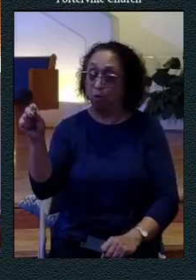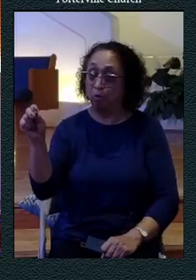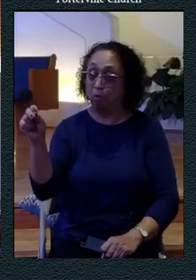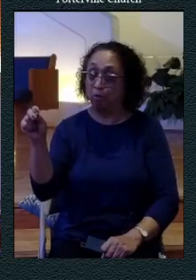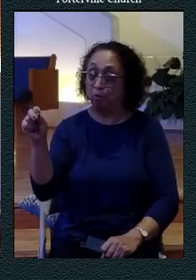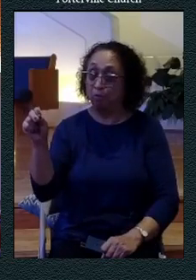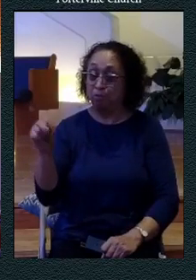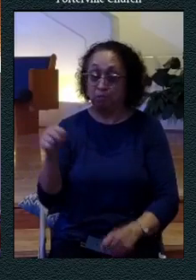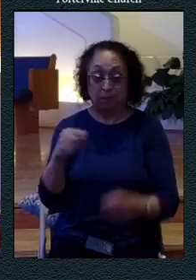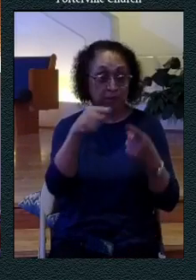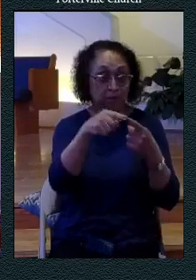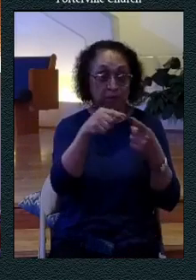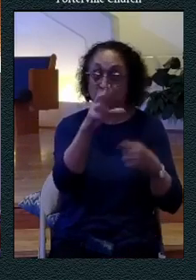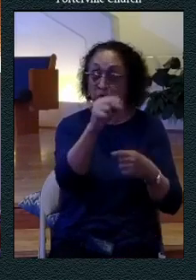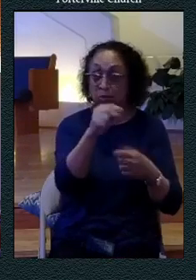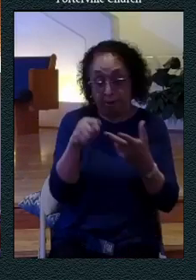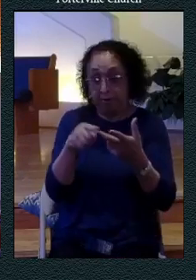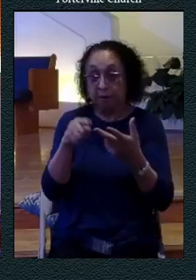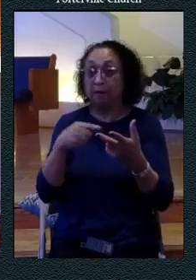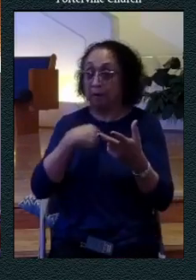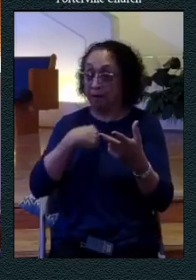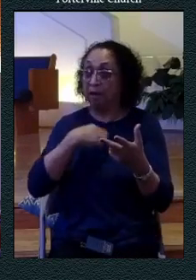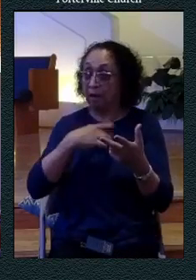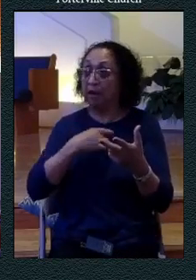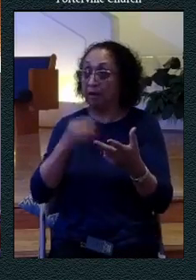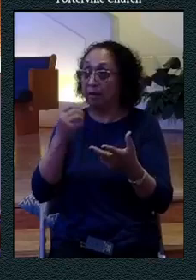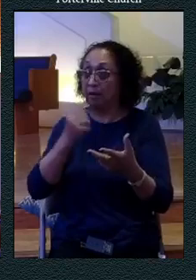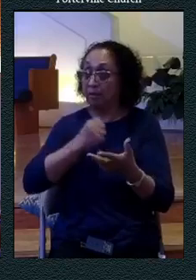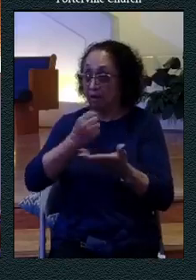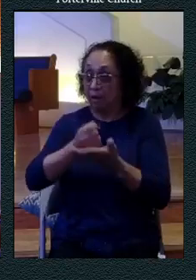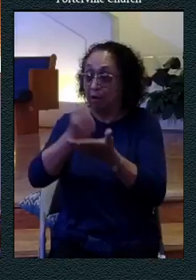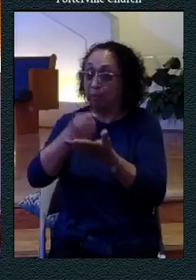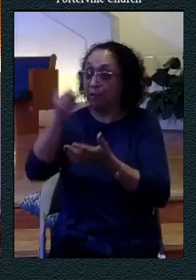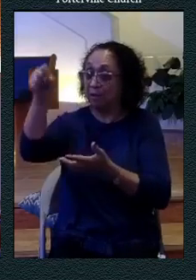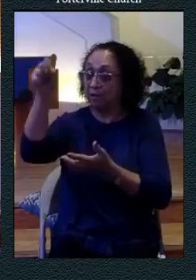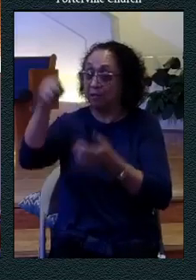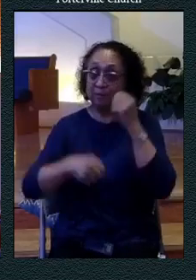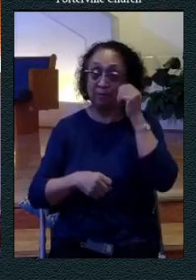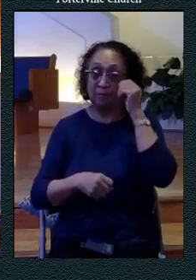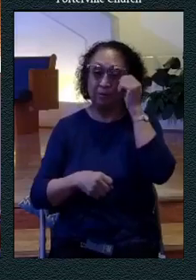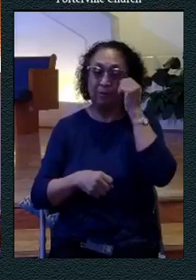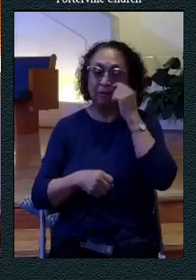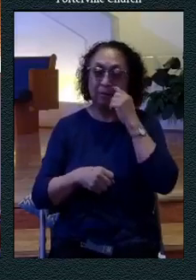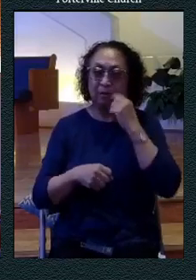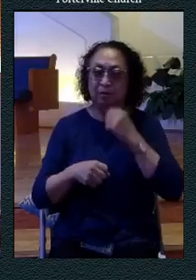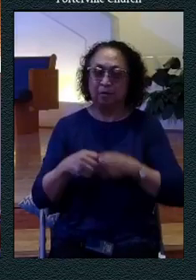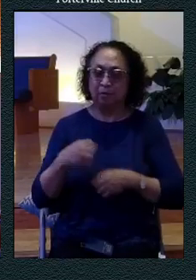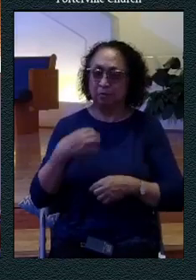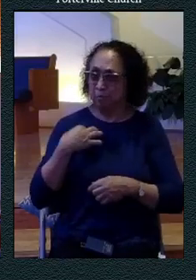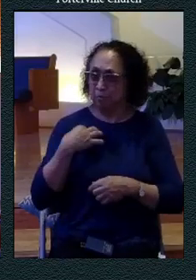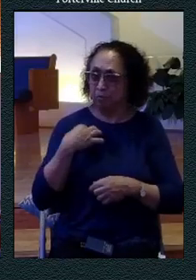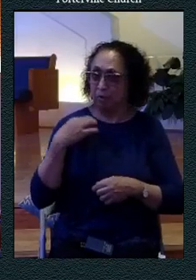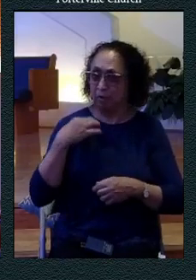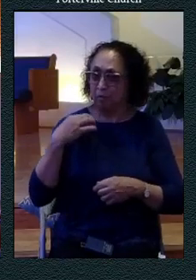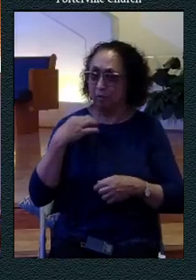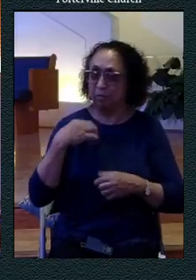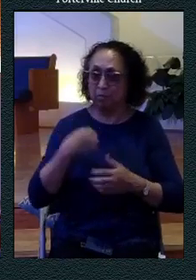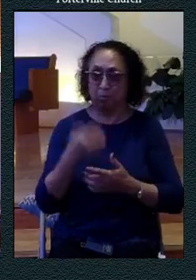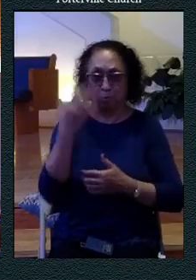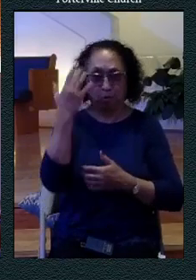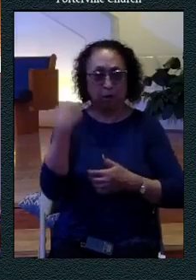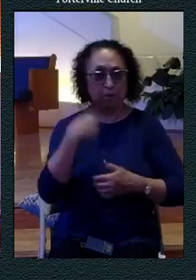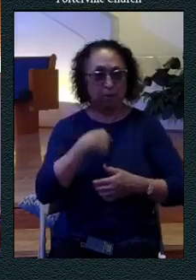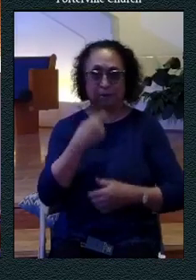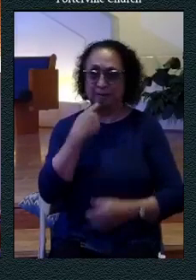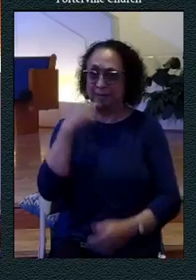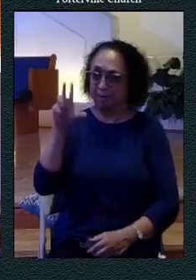to something else. So what then holds us back from this kind of volunteer engagement? Sometimes